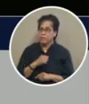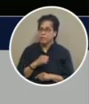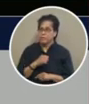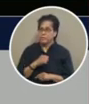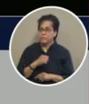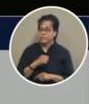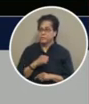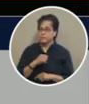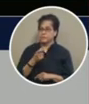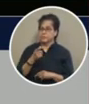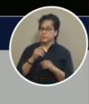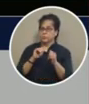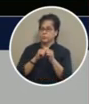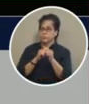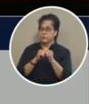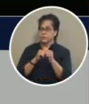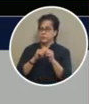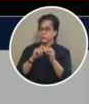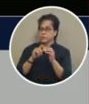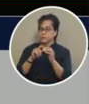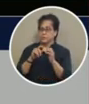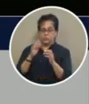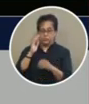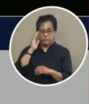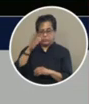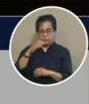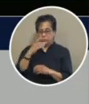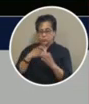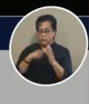So what does the future look